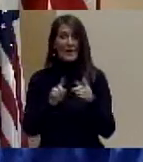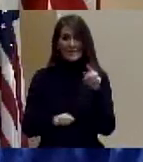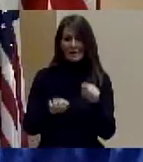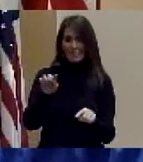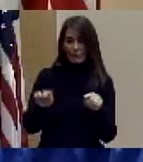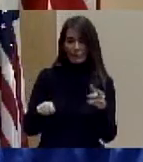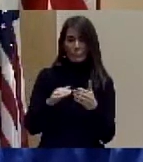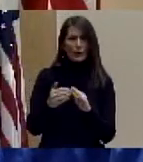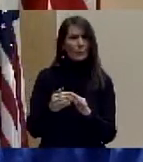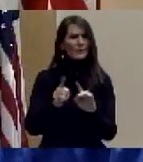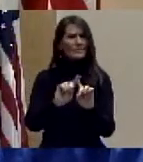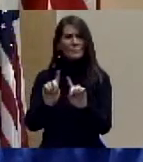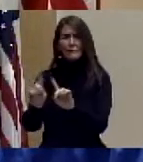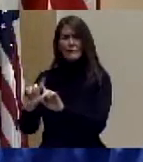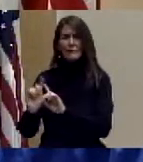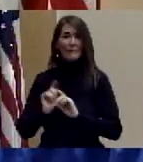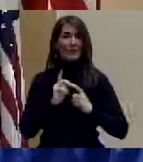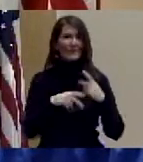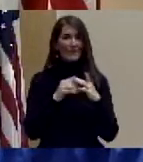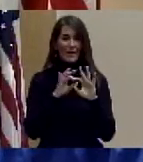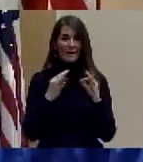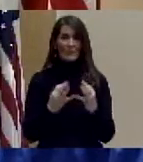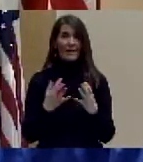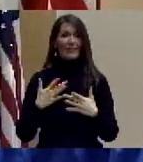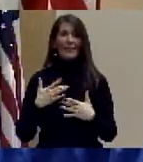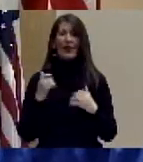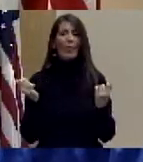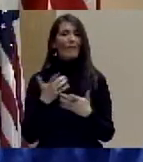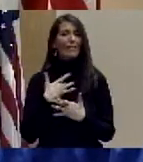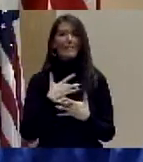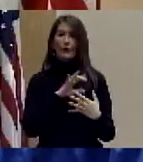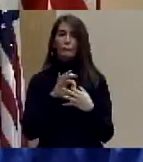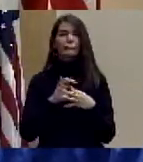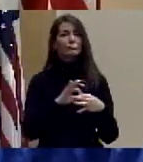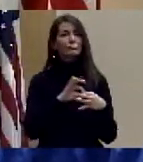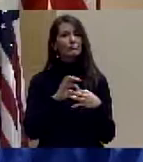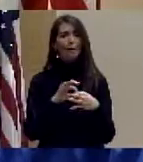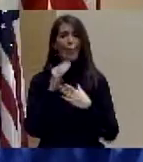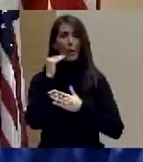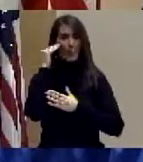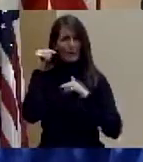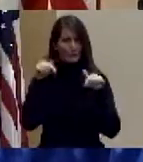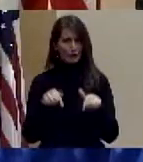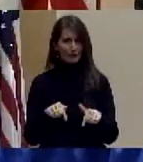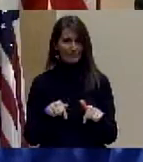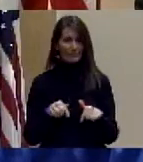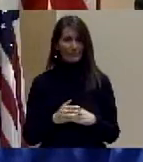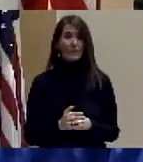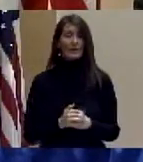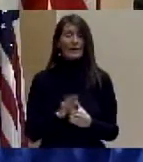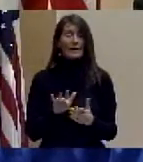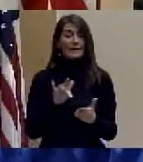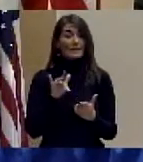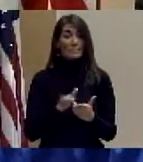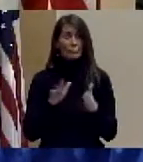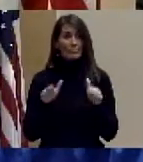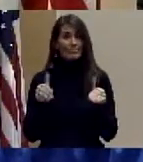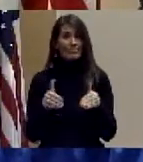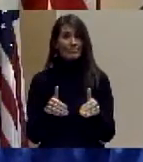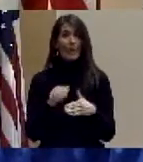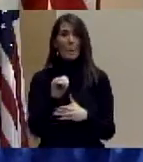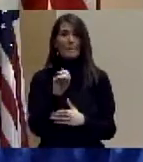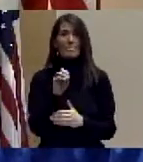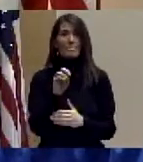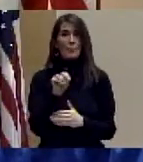of all kinds who feel right at home here in Brighton. The centerpiece of Brighton's transformation is our Monroe